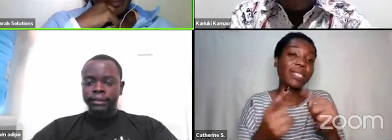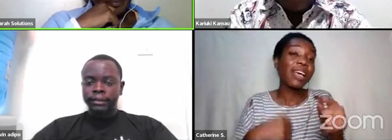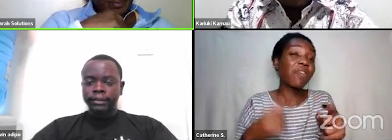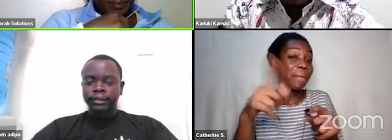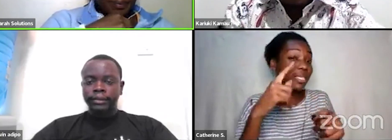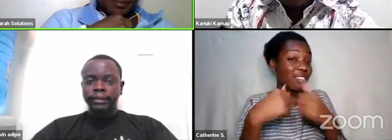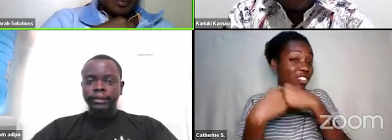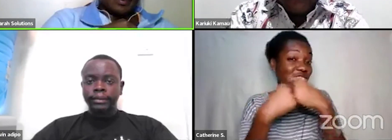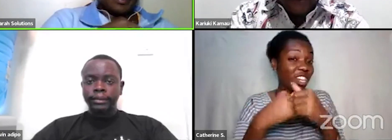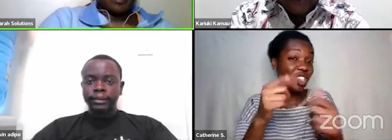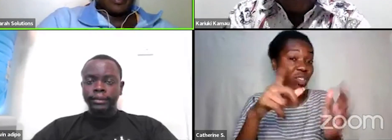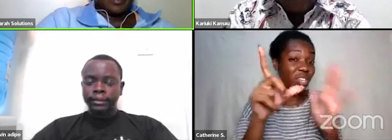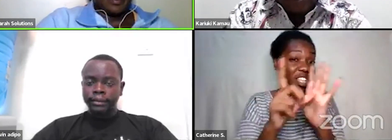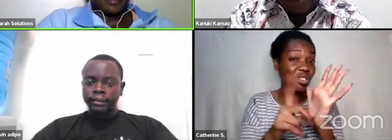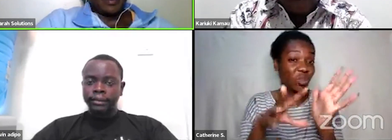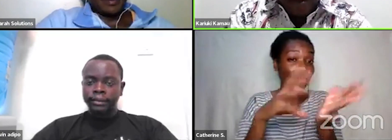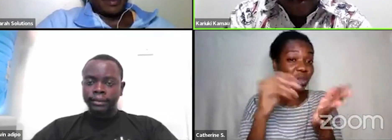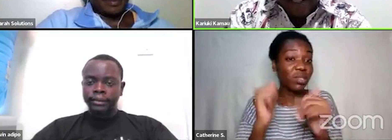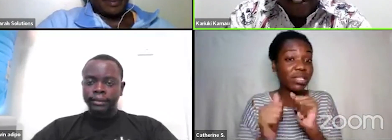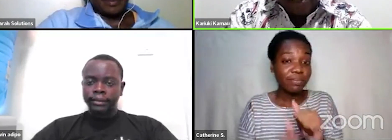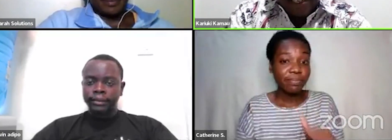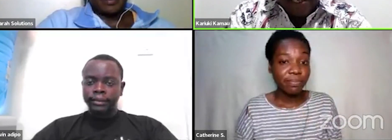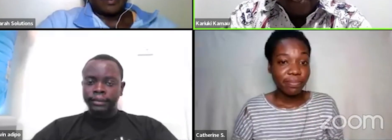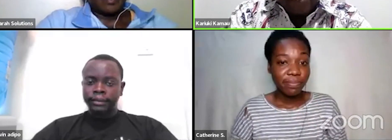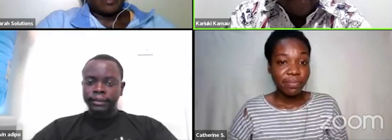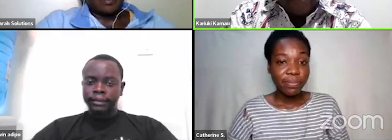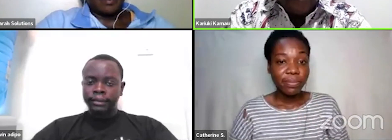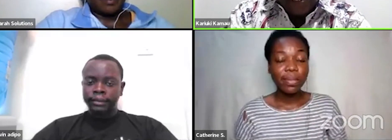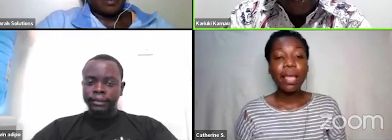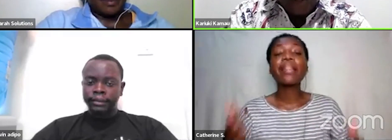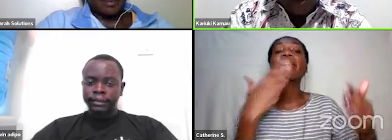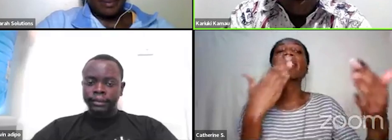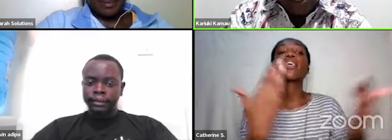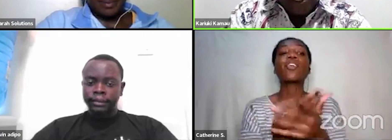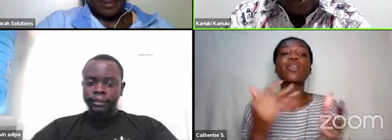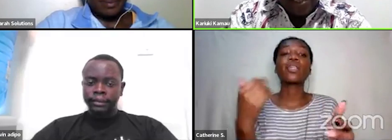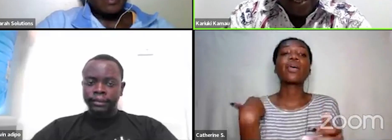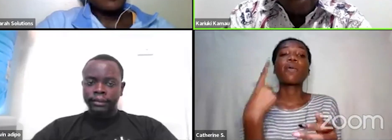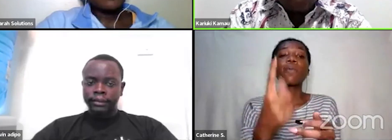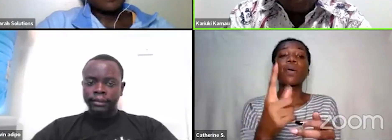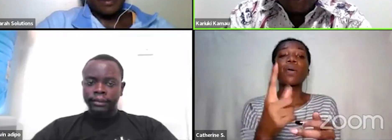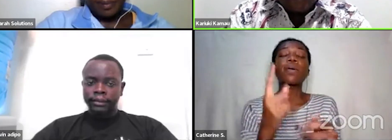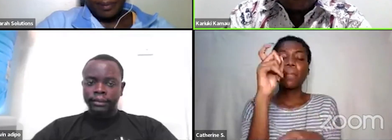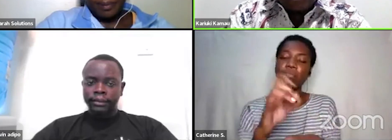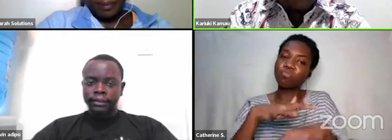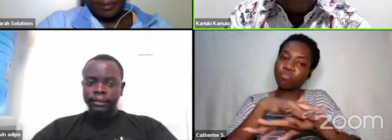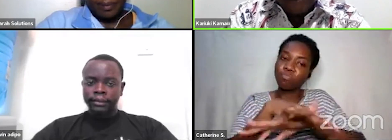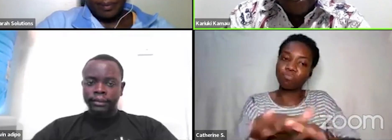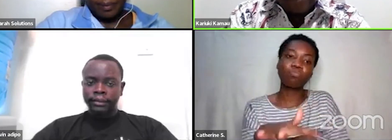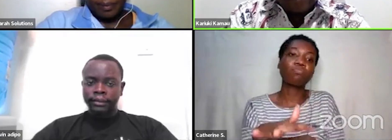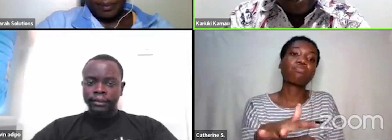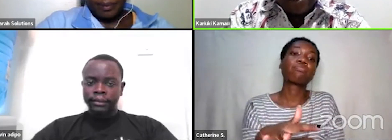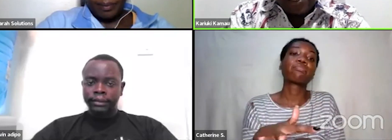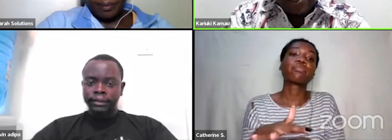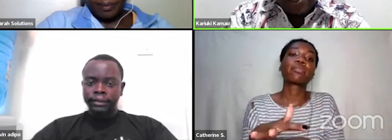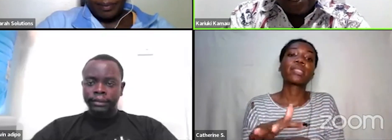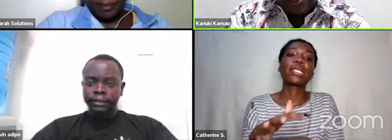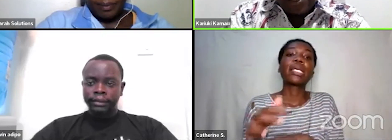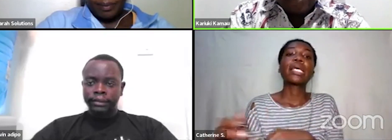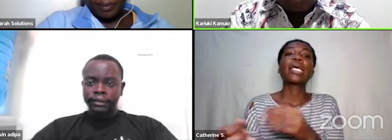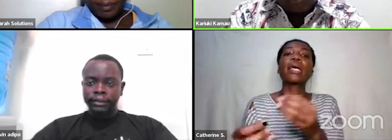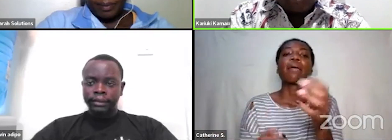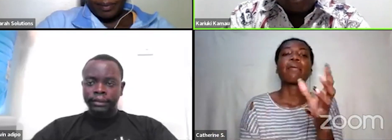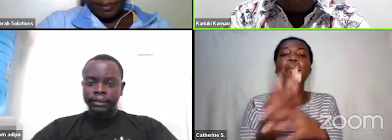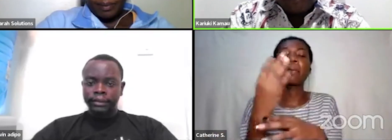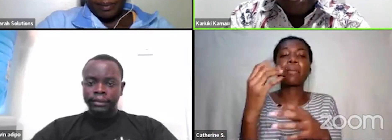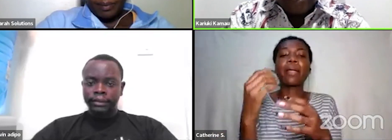Thank you. Number one is diversification, okay? introducing products.